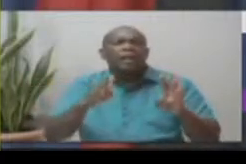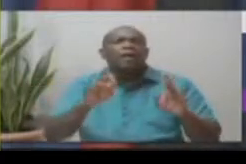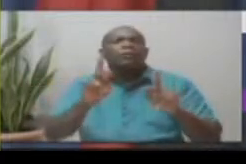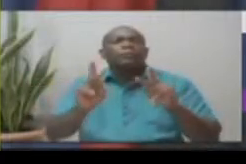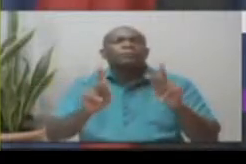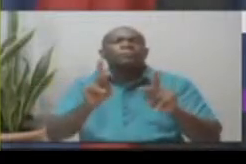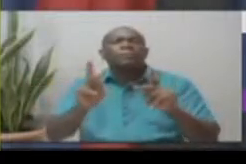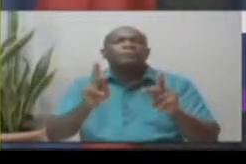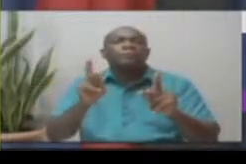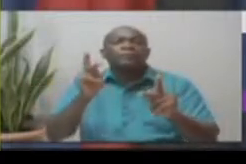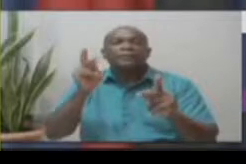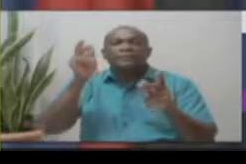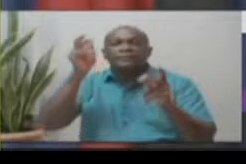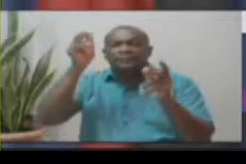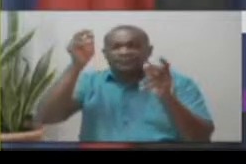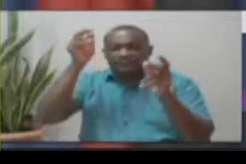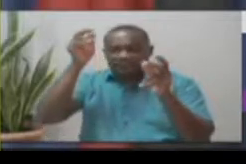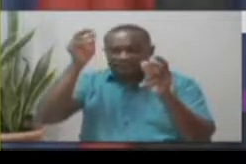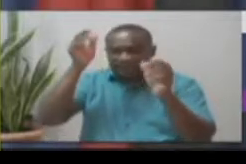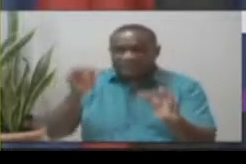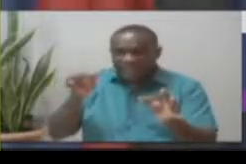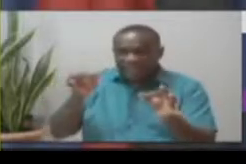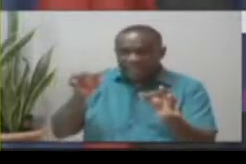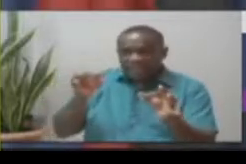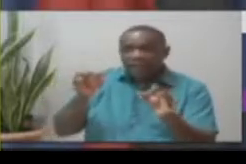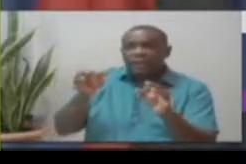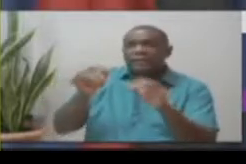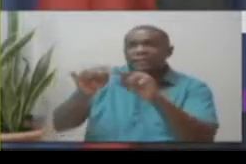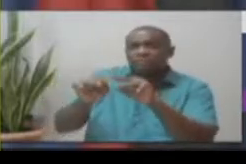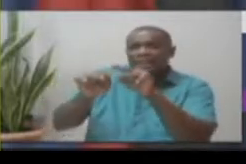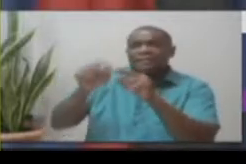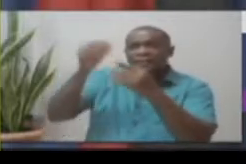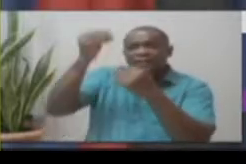own informed decision